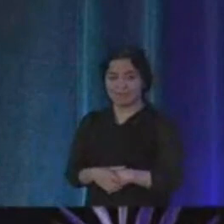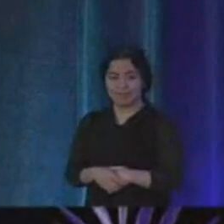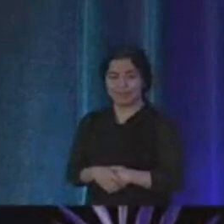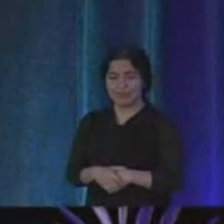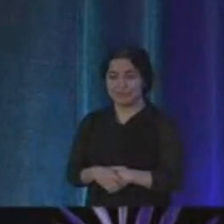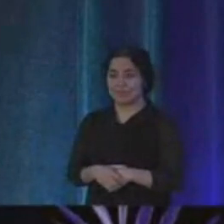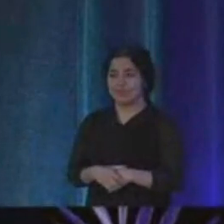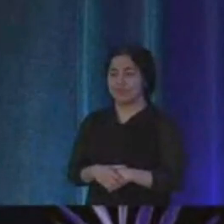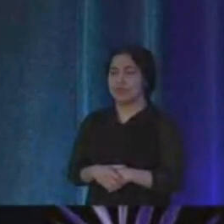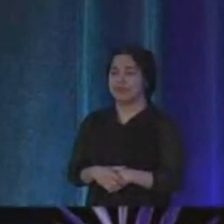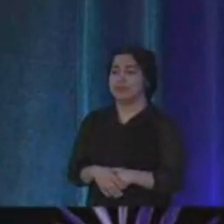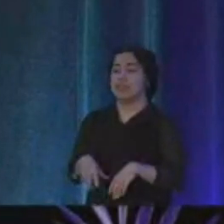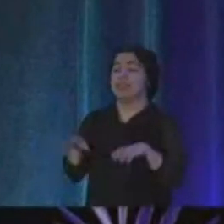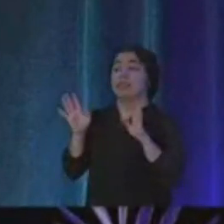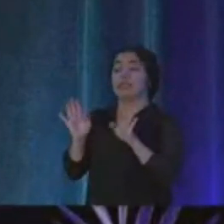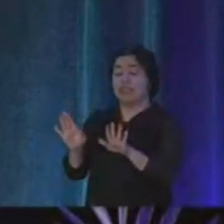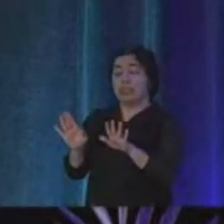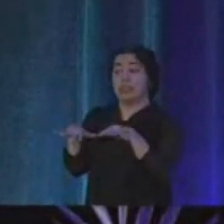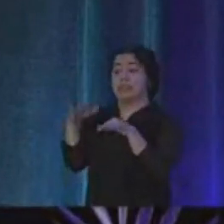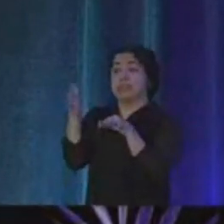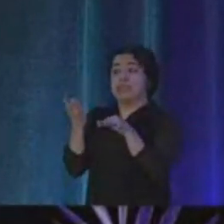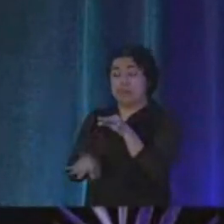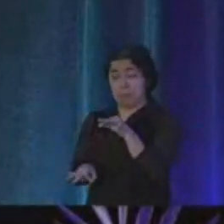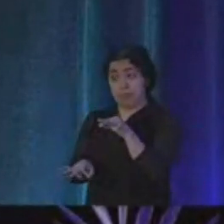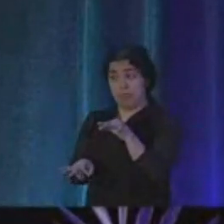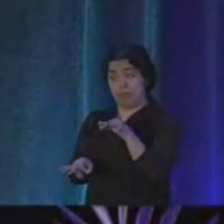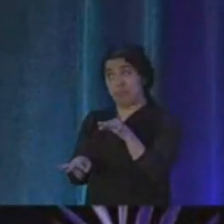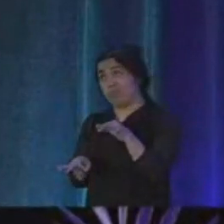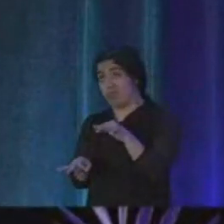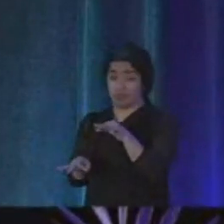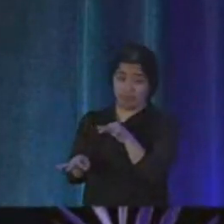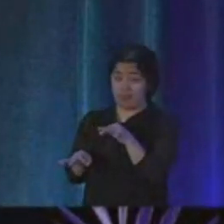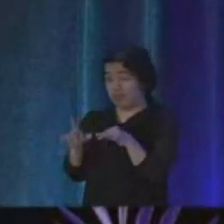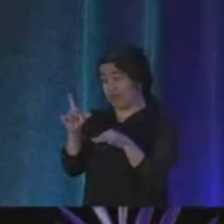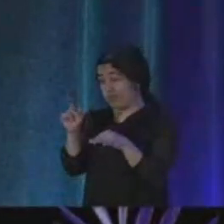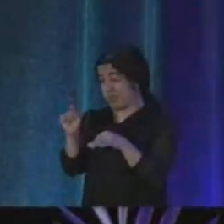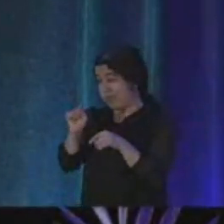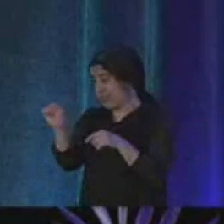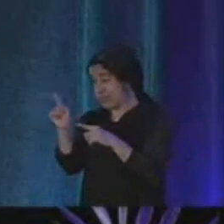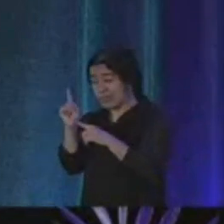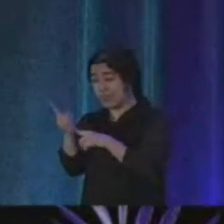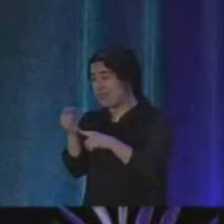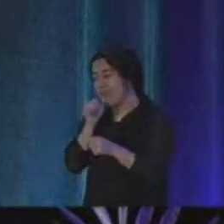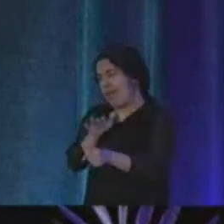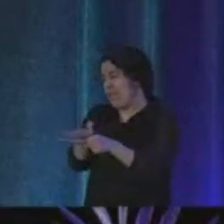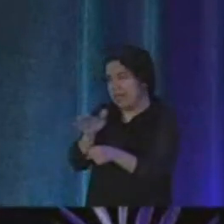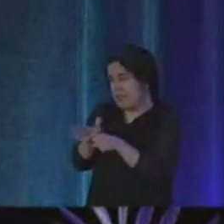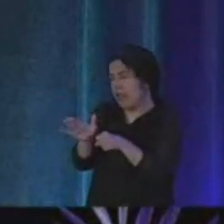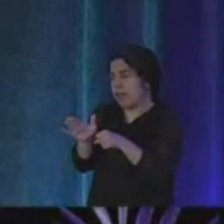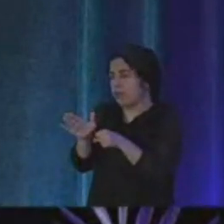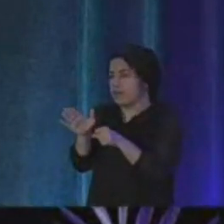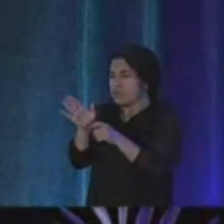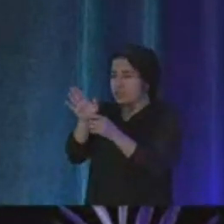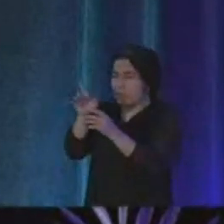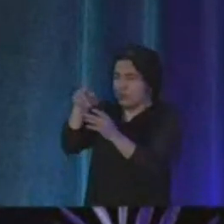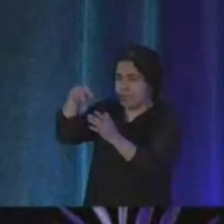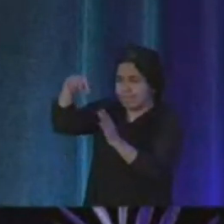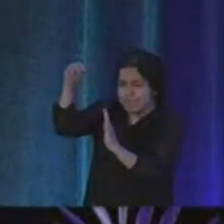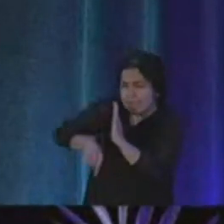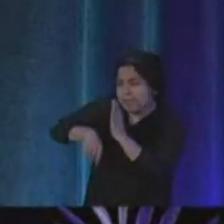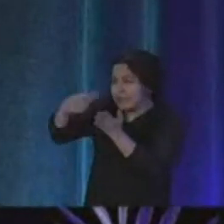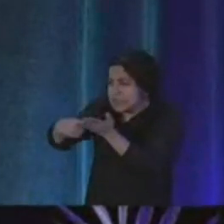So this is going to be super simplified, right? 20 some minutes is not enough to really get into all of the